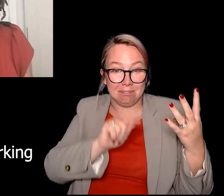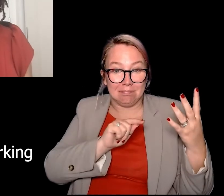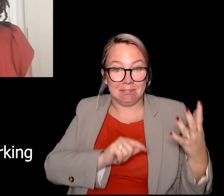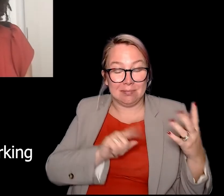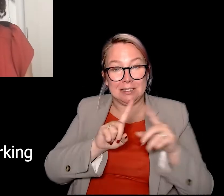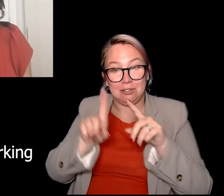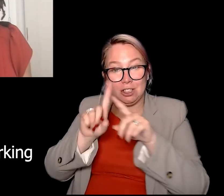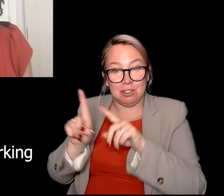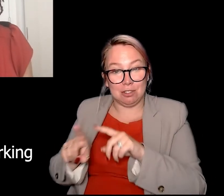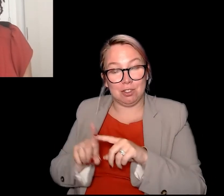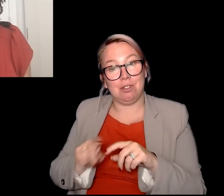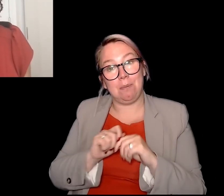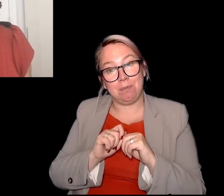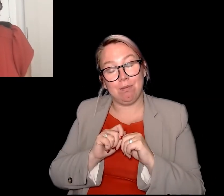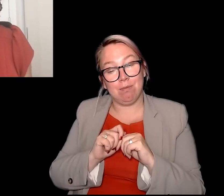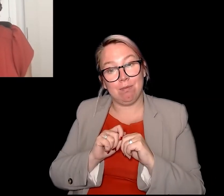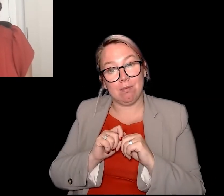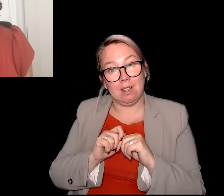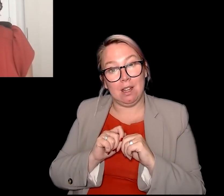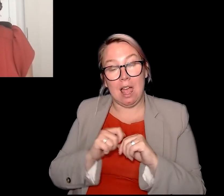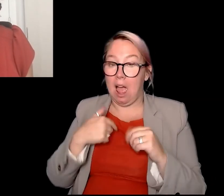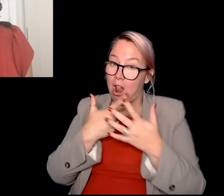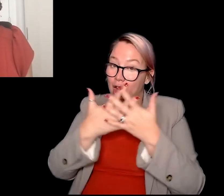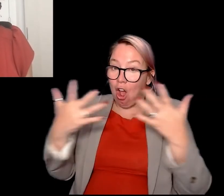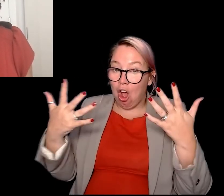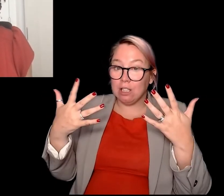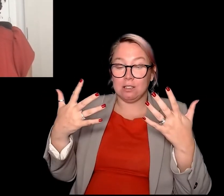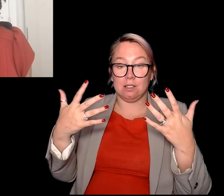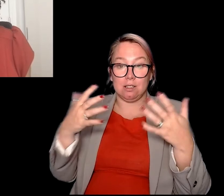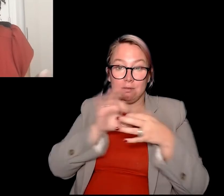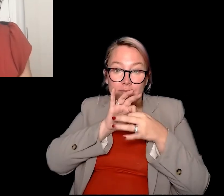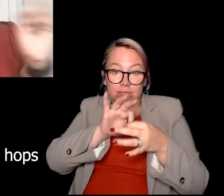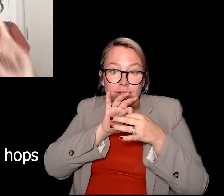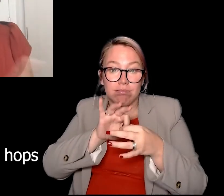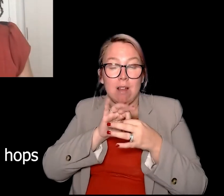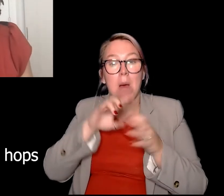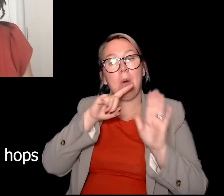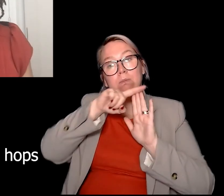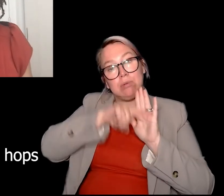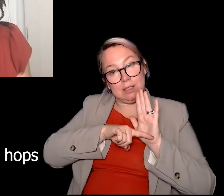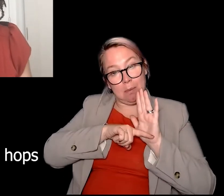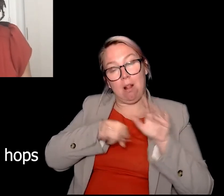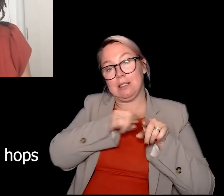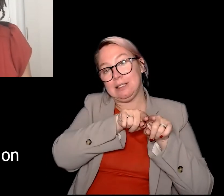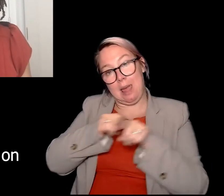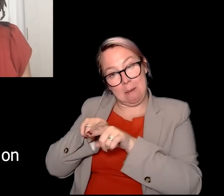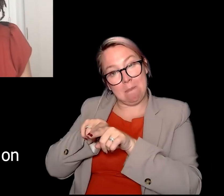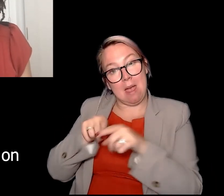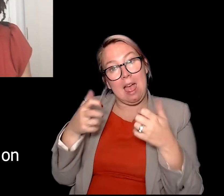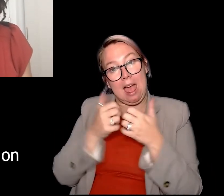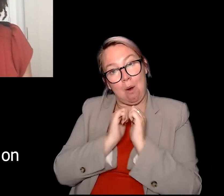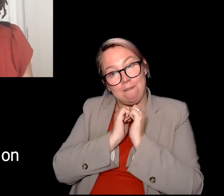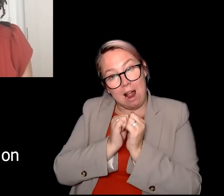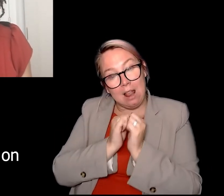I've been all around, working in lots of different spaces, but I will say that, while I've made lots of different hops, kind of the principles that